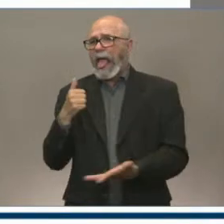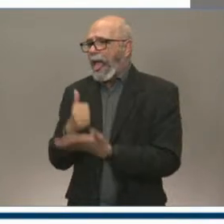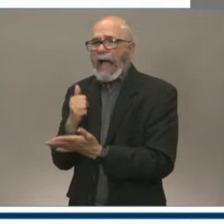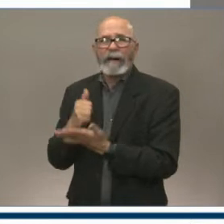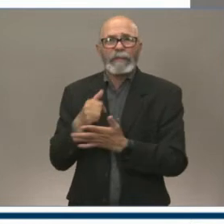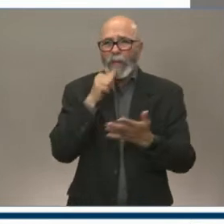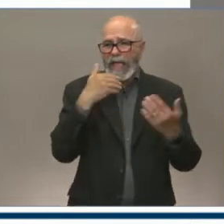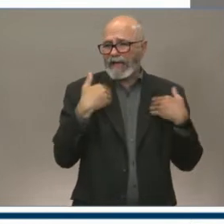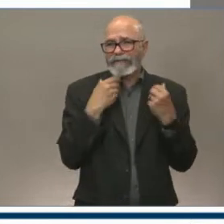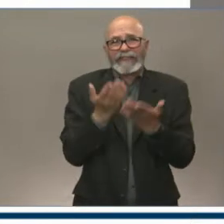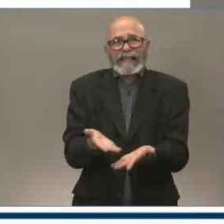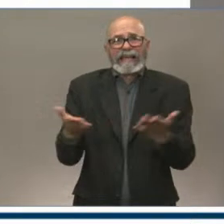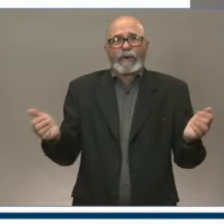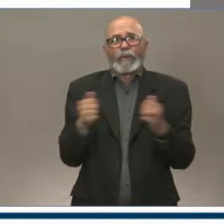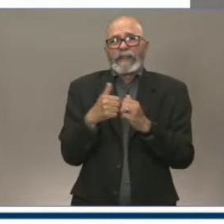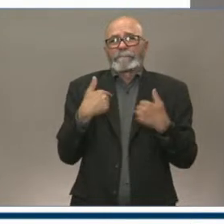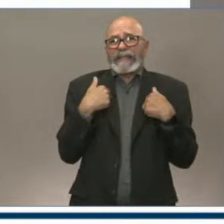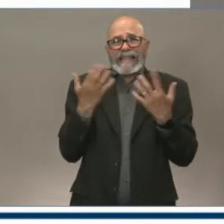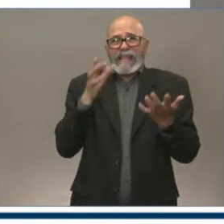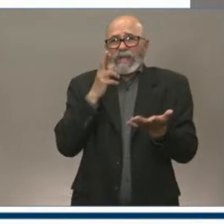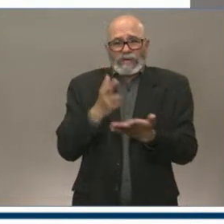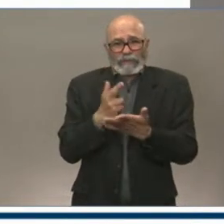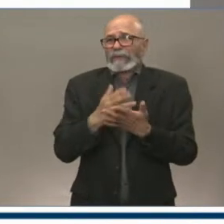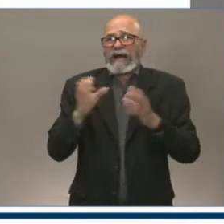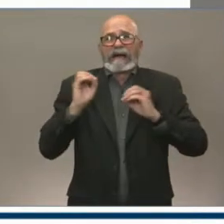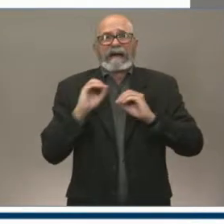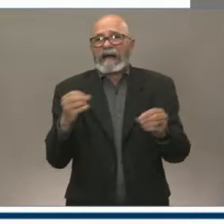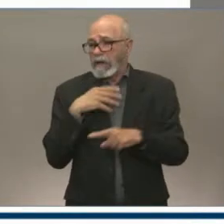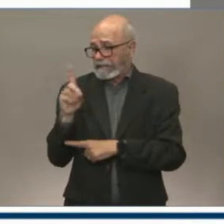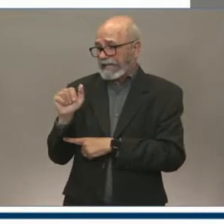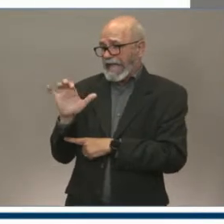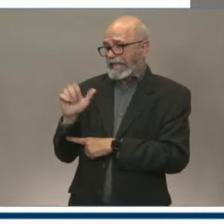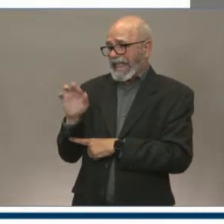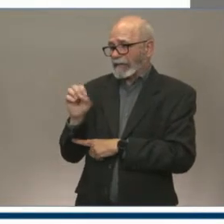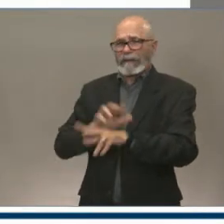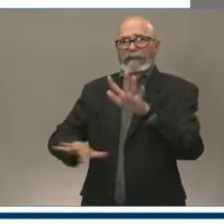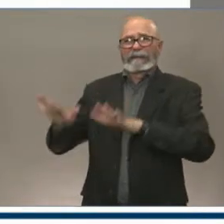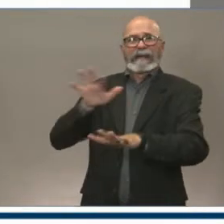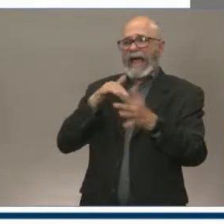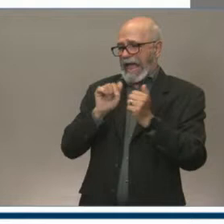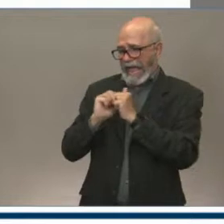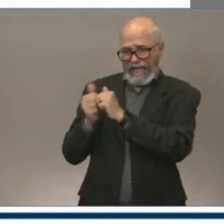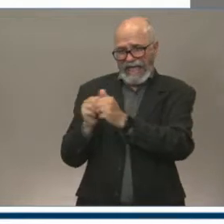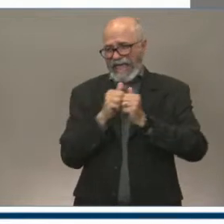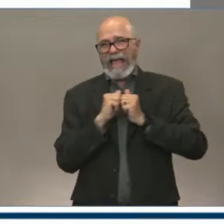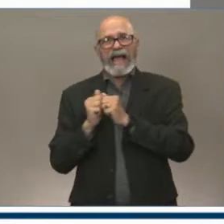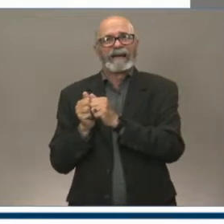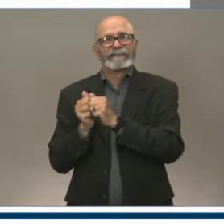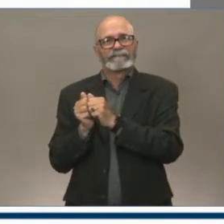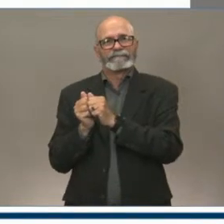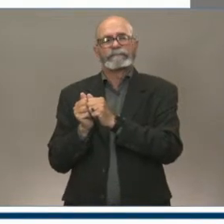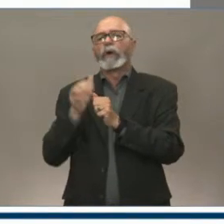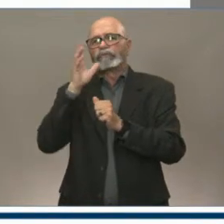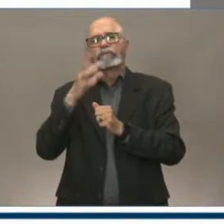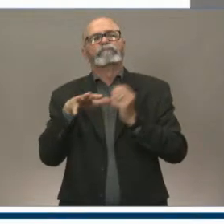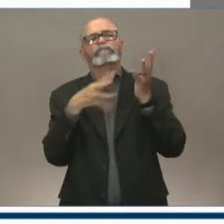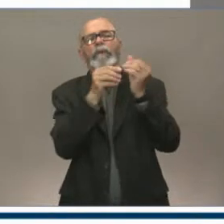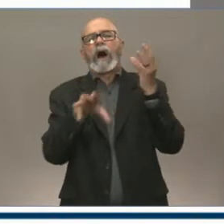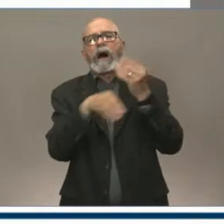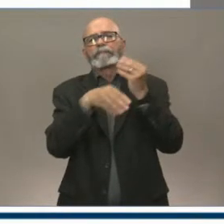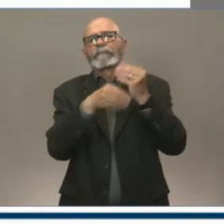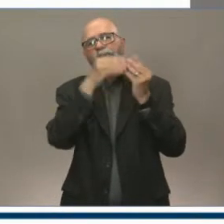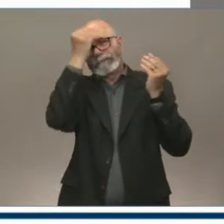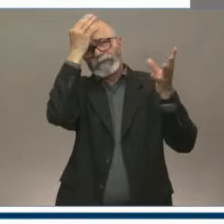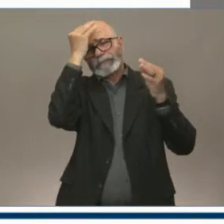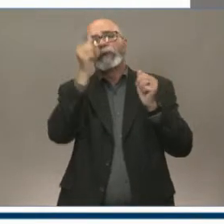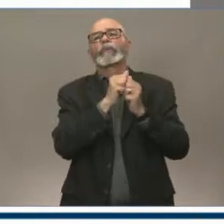not necessarily using that right now, there will be information coming. You will be able to make contact and